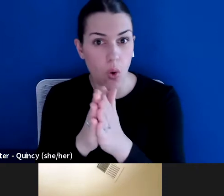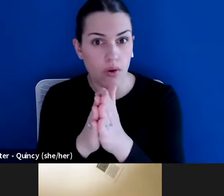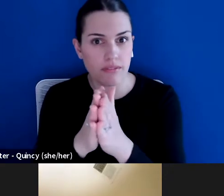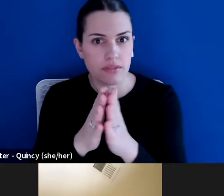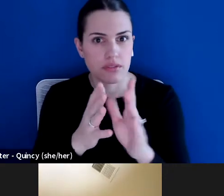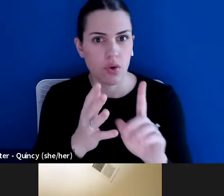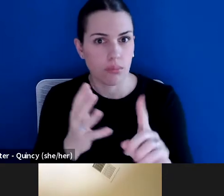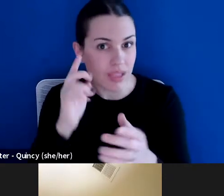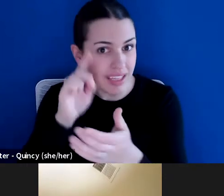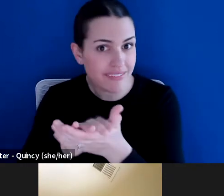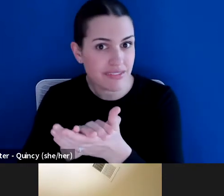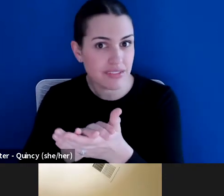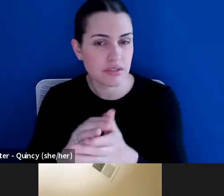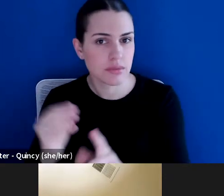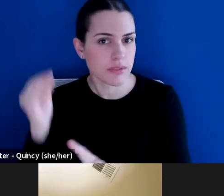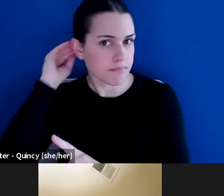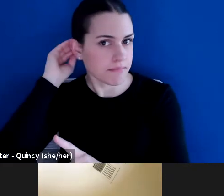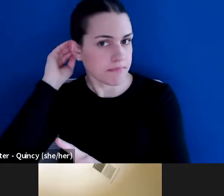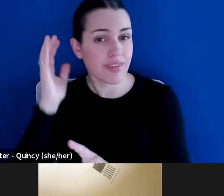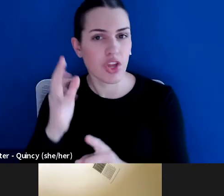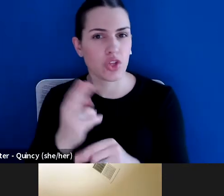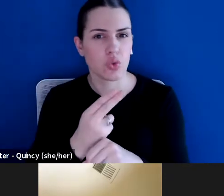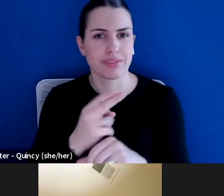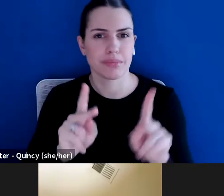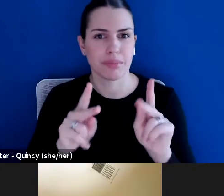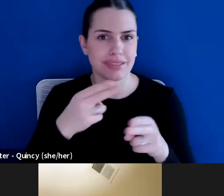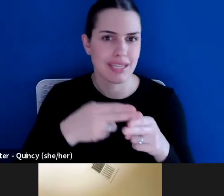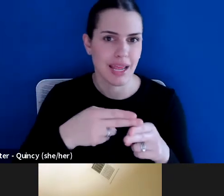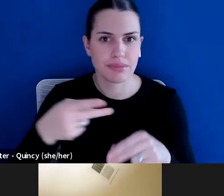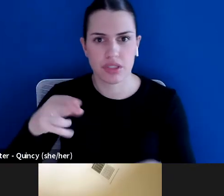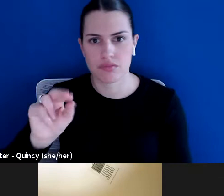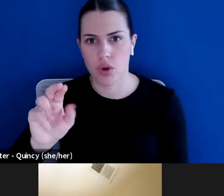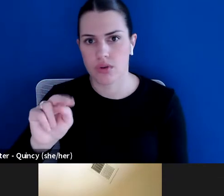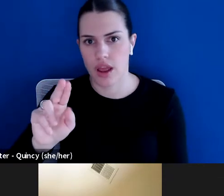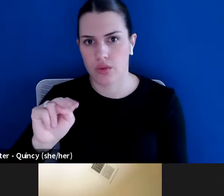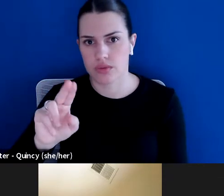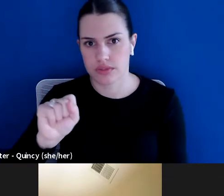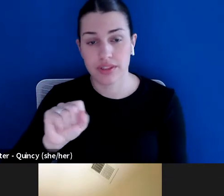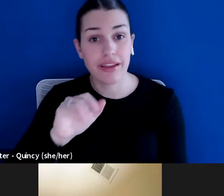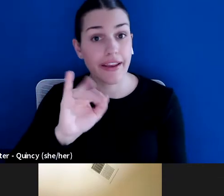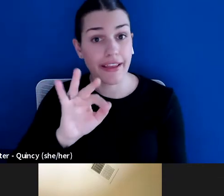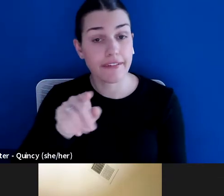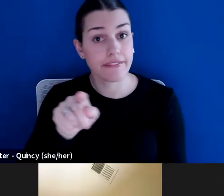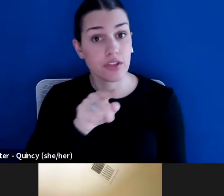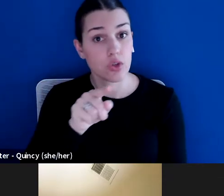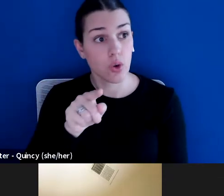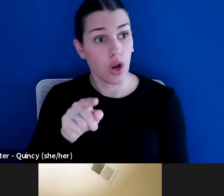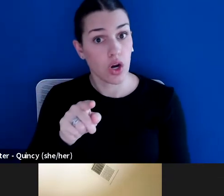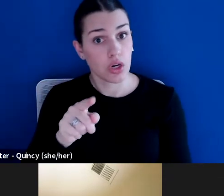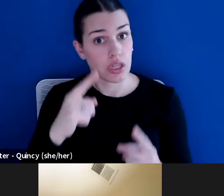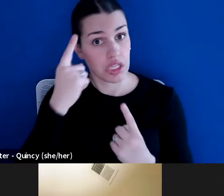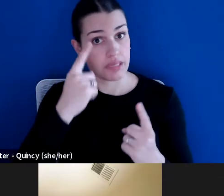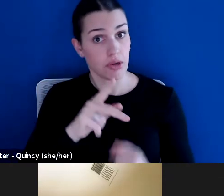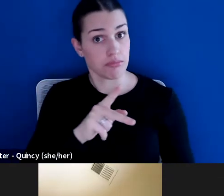their names and use their pronouns. And then also thinking about if you are anticipating sharing